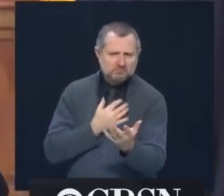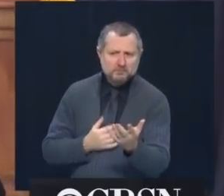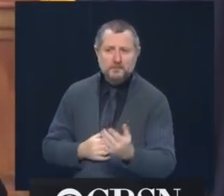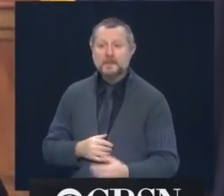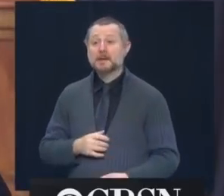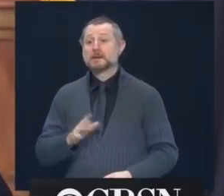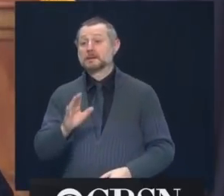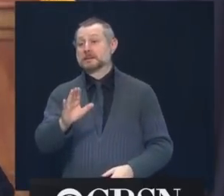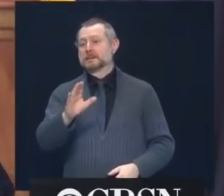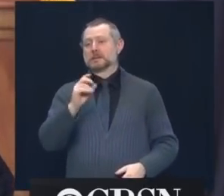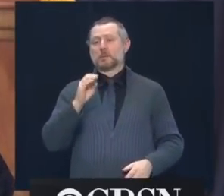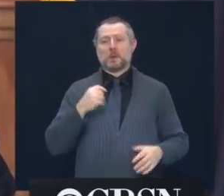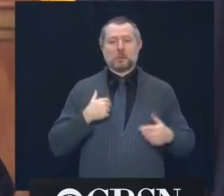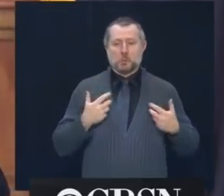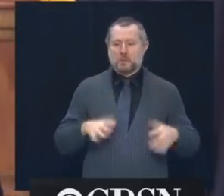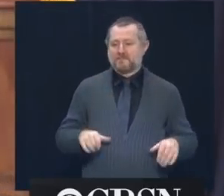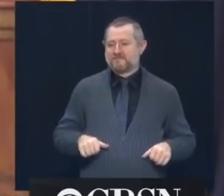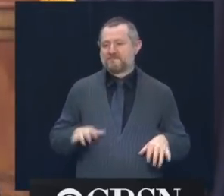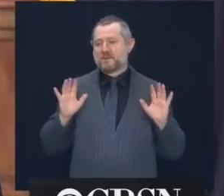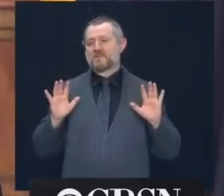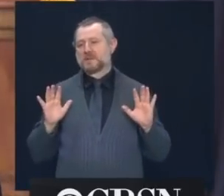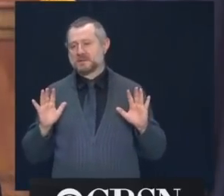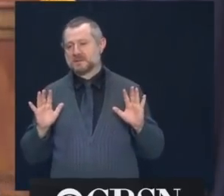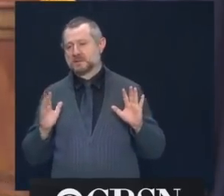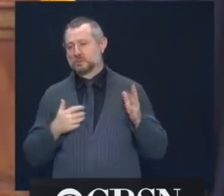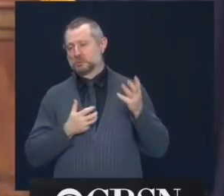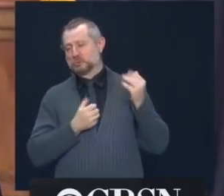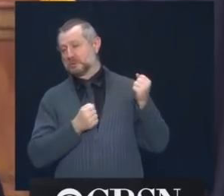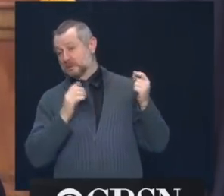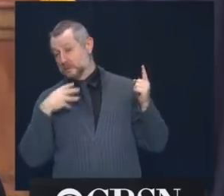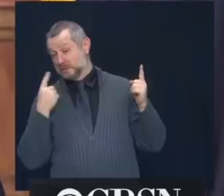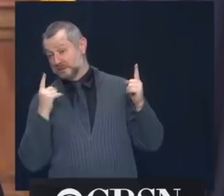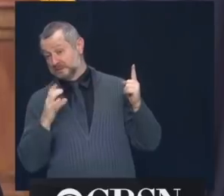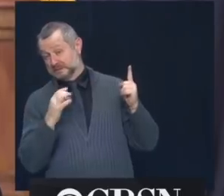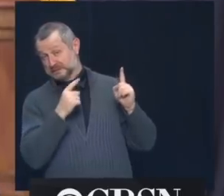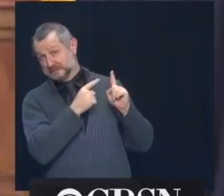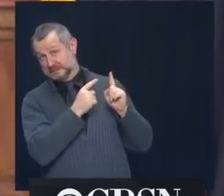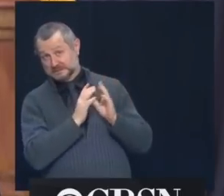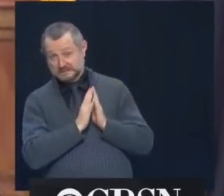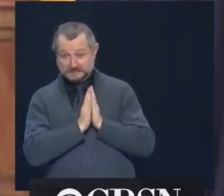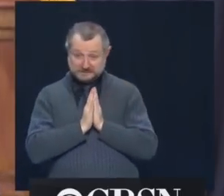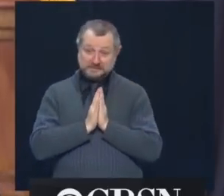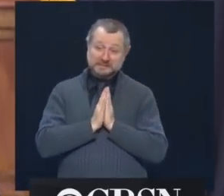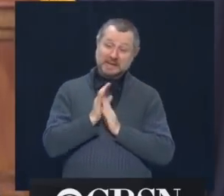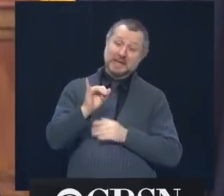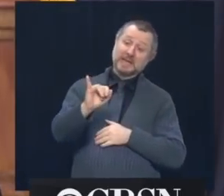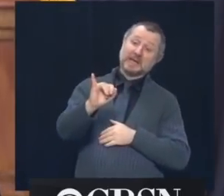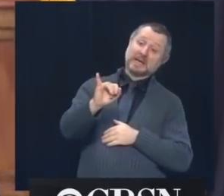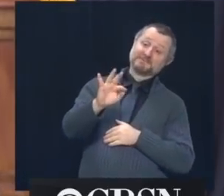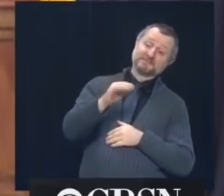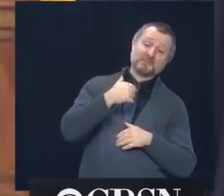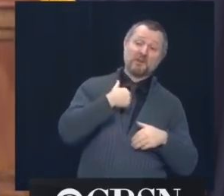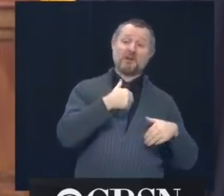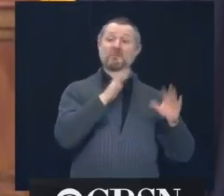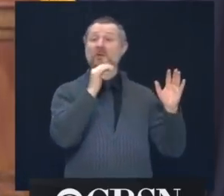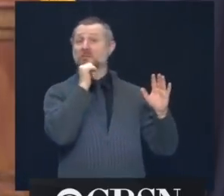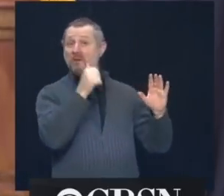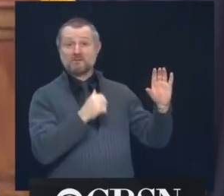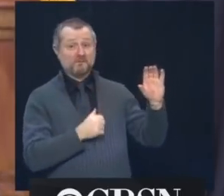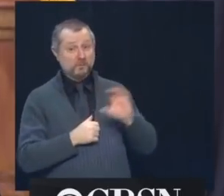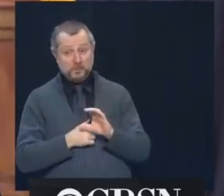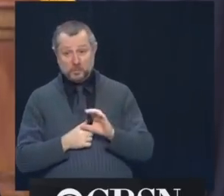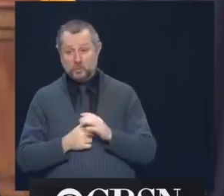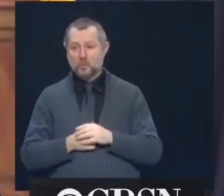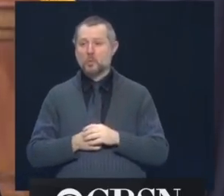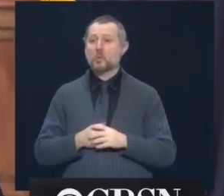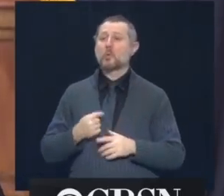up on Washington yet, because if you give up on Washington and you assume there's no aid